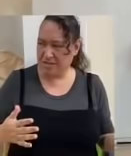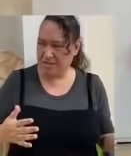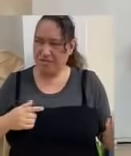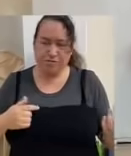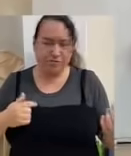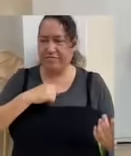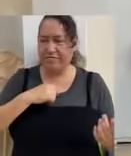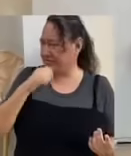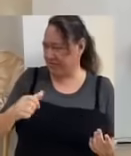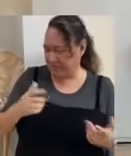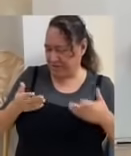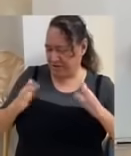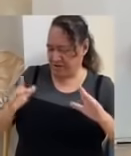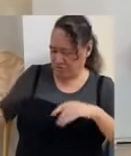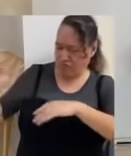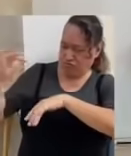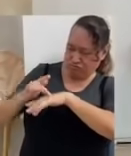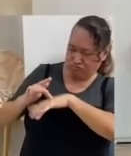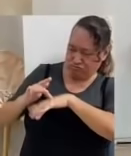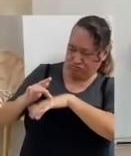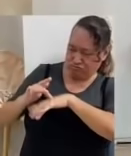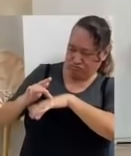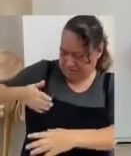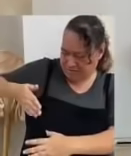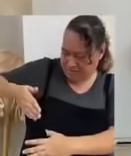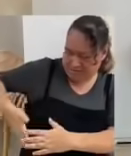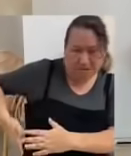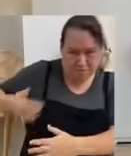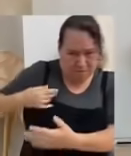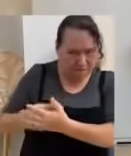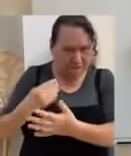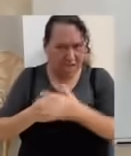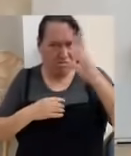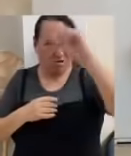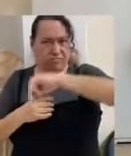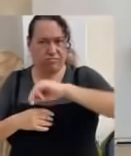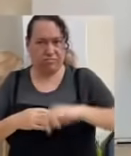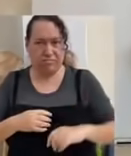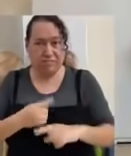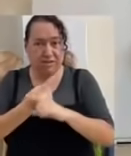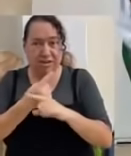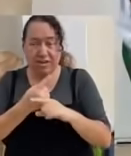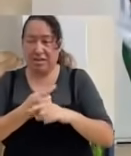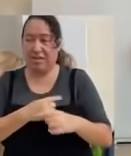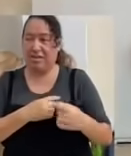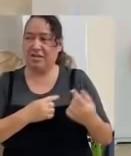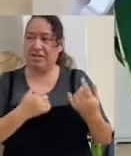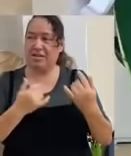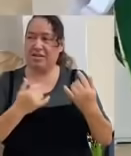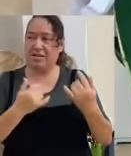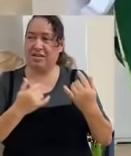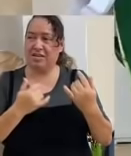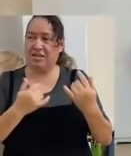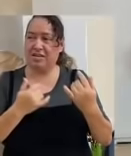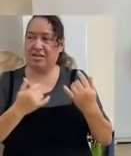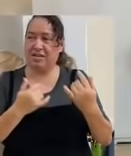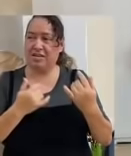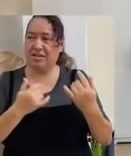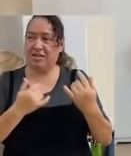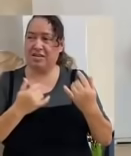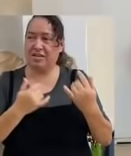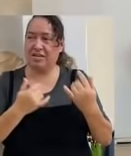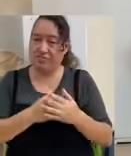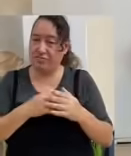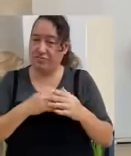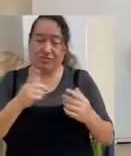anymore. And this word applies to all the statuses, you know, whether you're